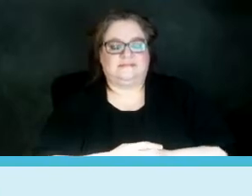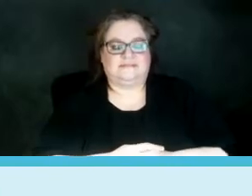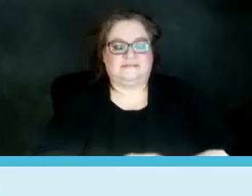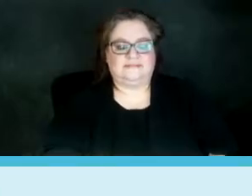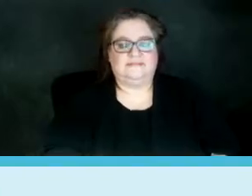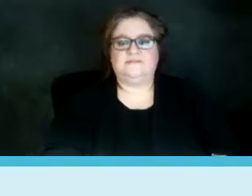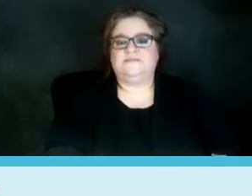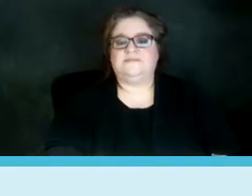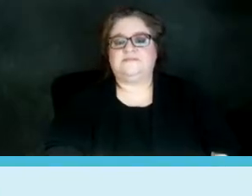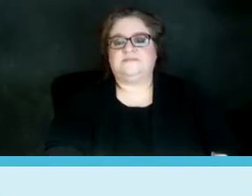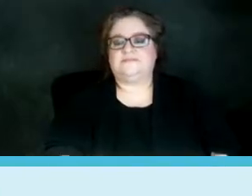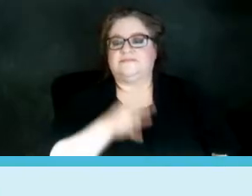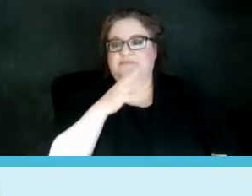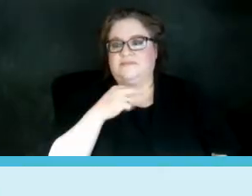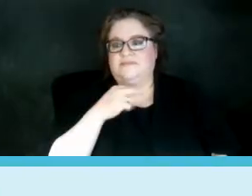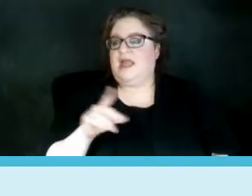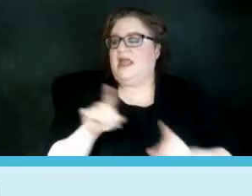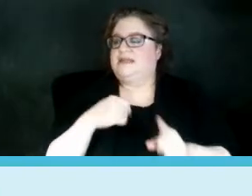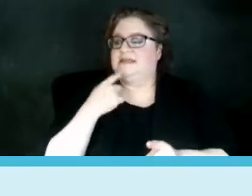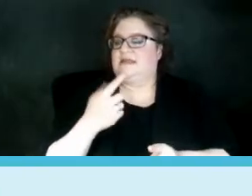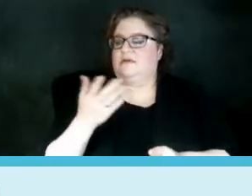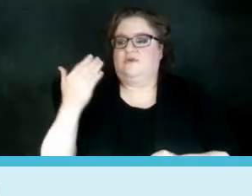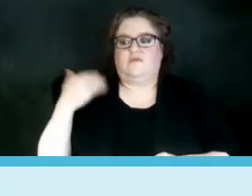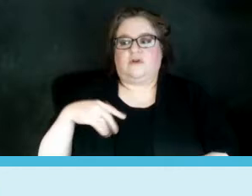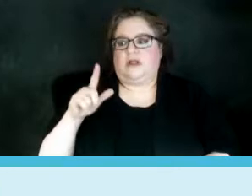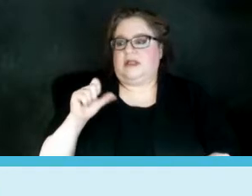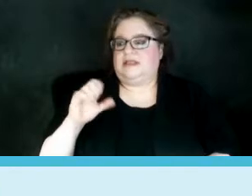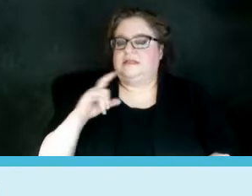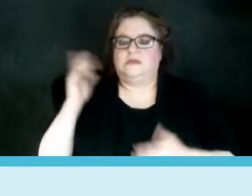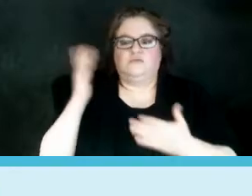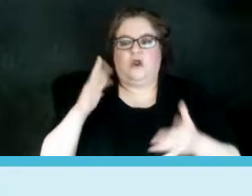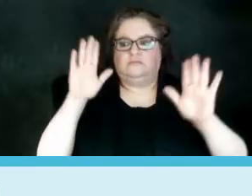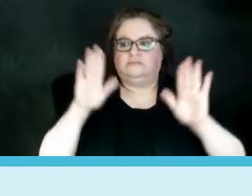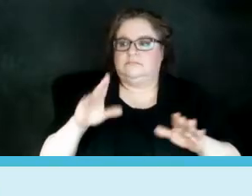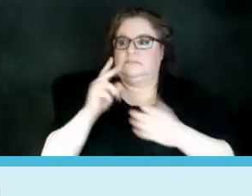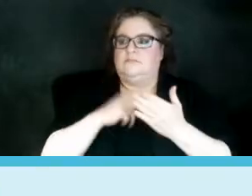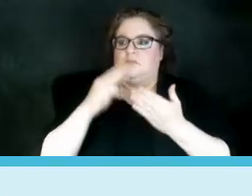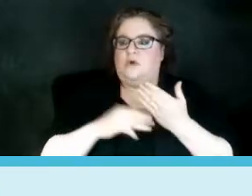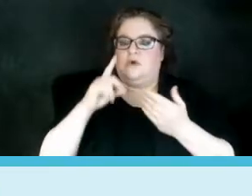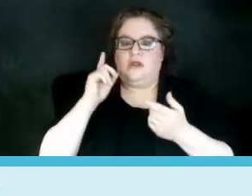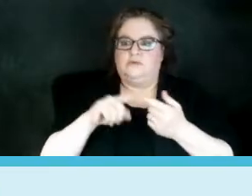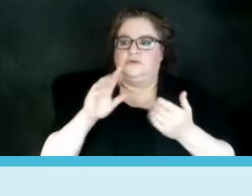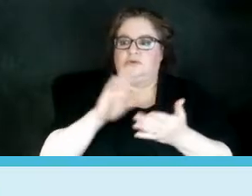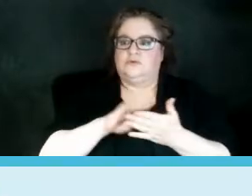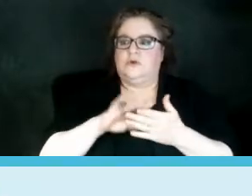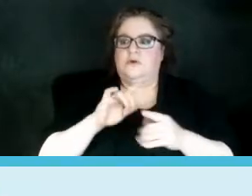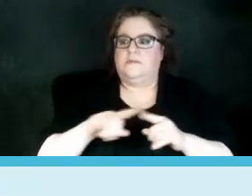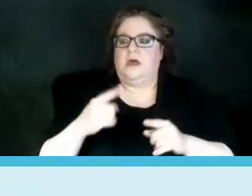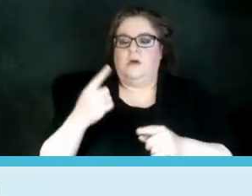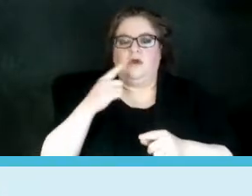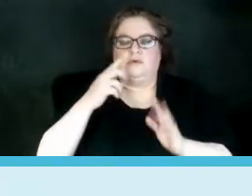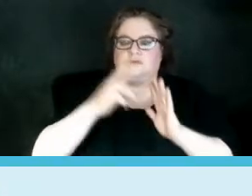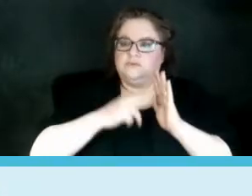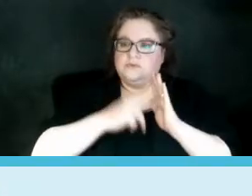As I said before, my LSC has brought some better programs to the school, but one of them is a dual reading